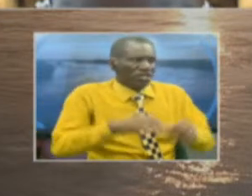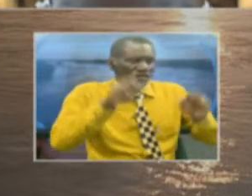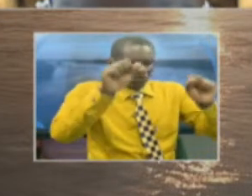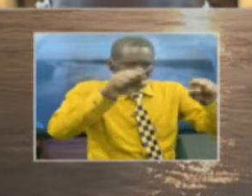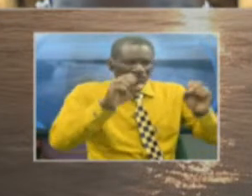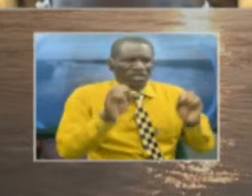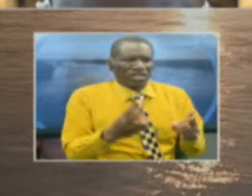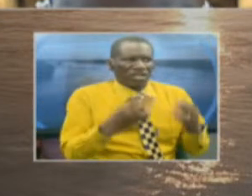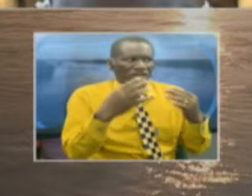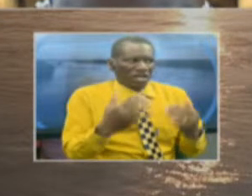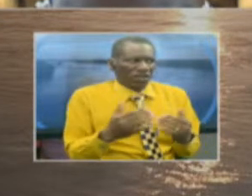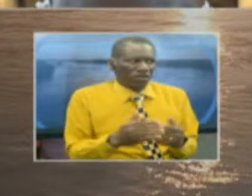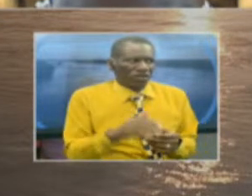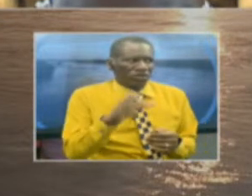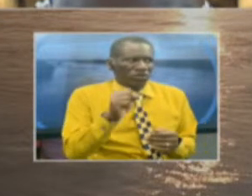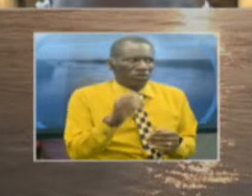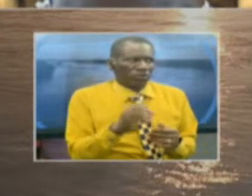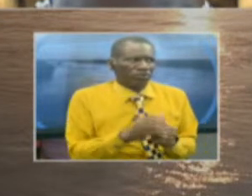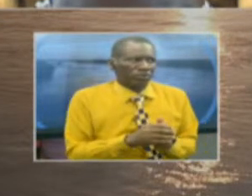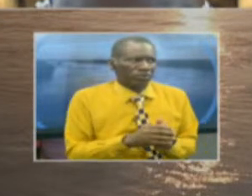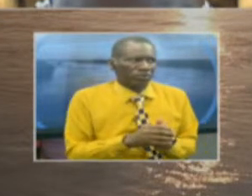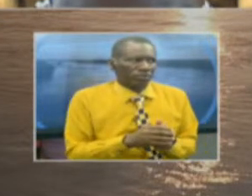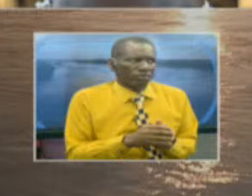And so,